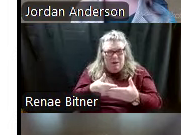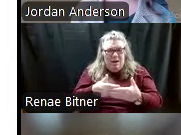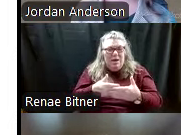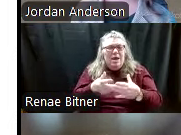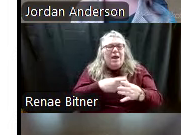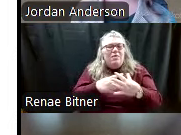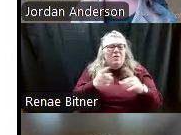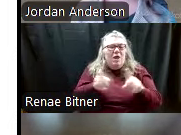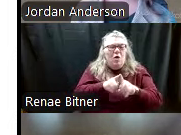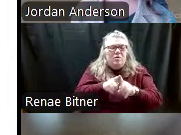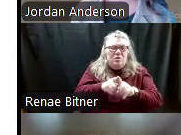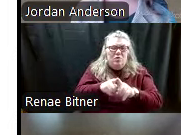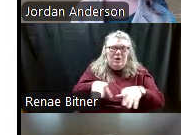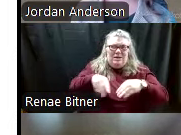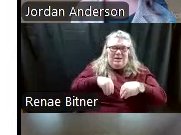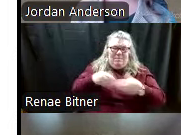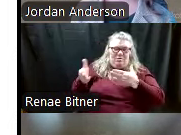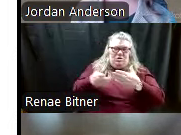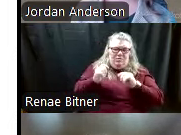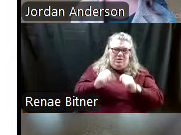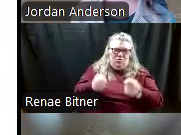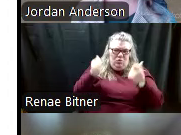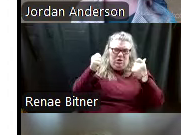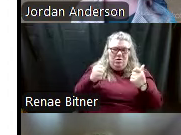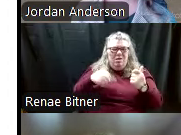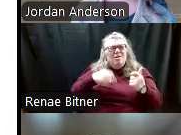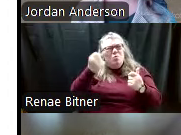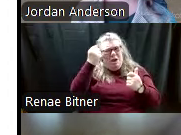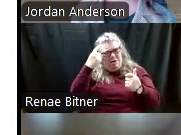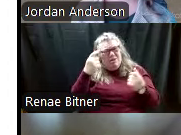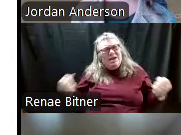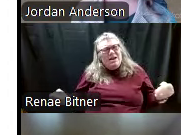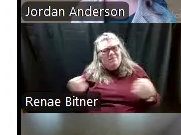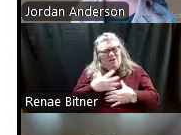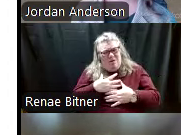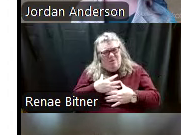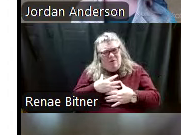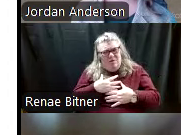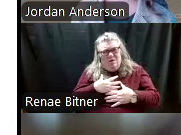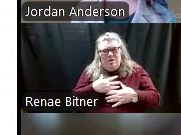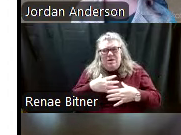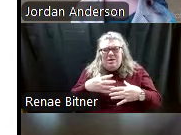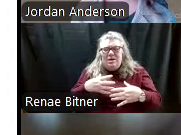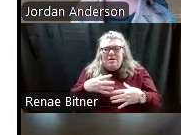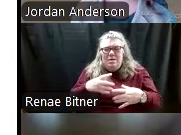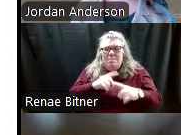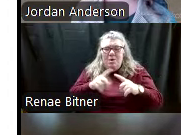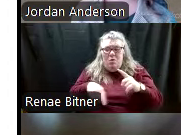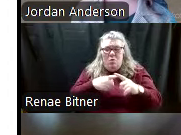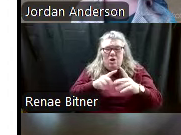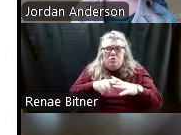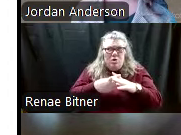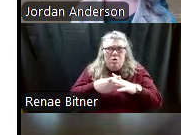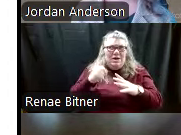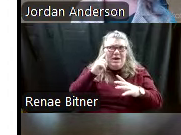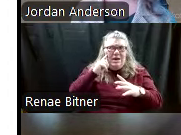little bit quicker than we understand it's fearful, and Jordan talks about that a little bit too as a parent, but when you start to hear these